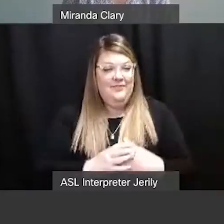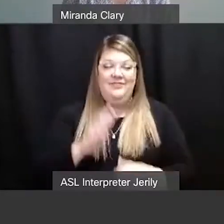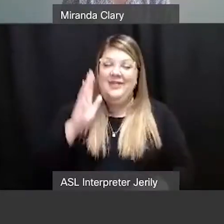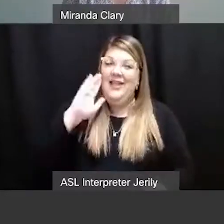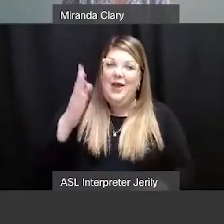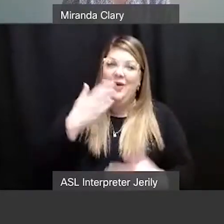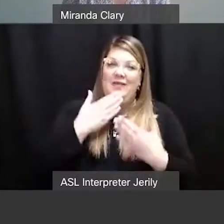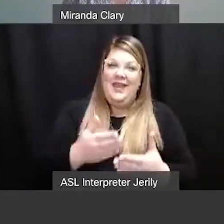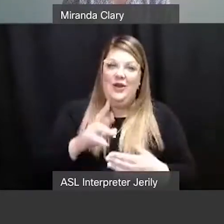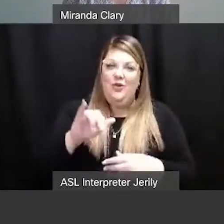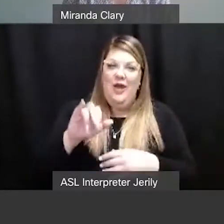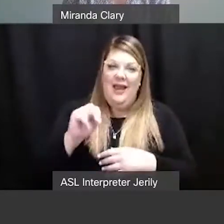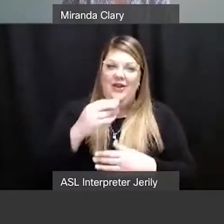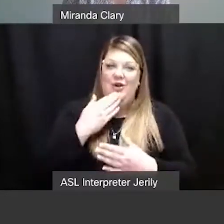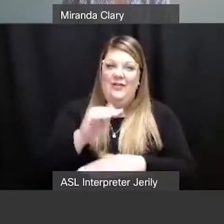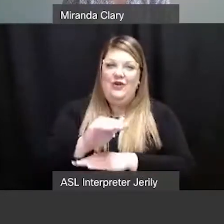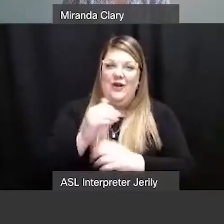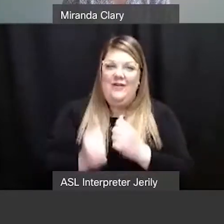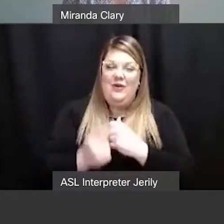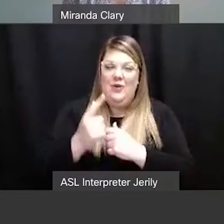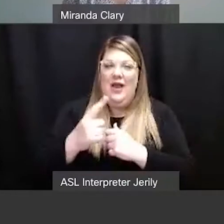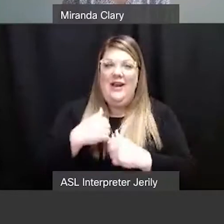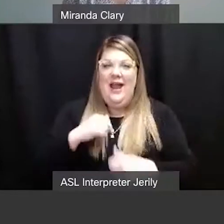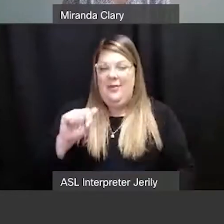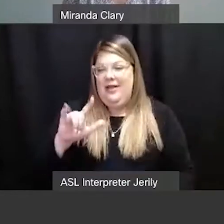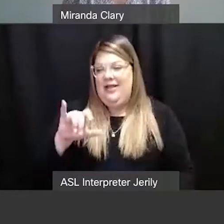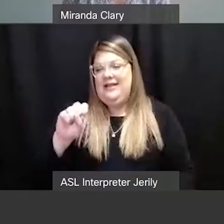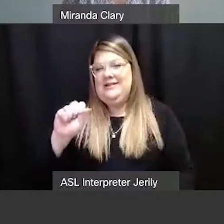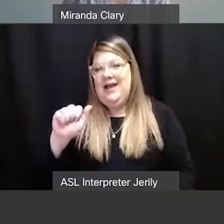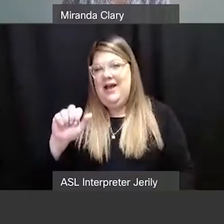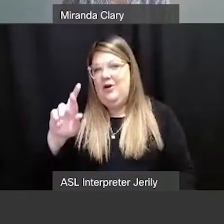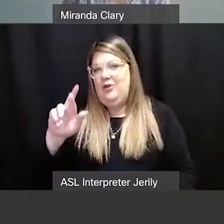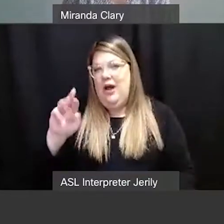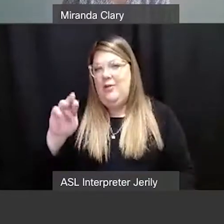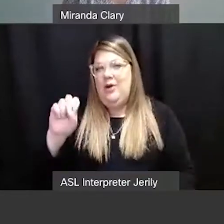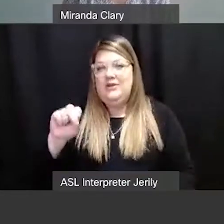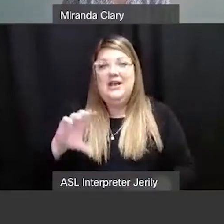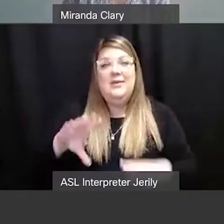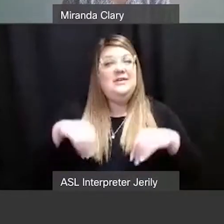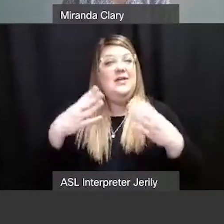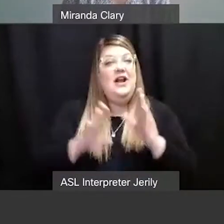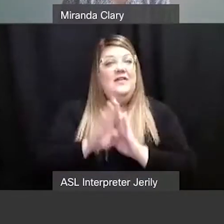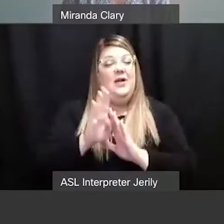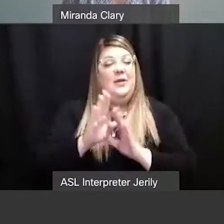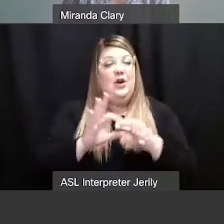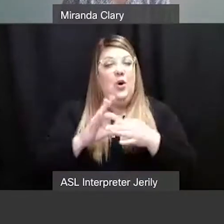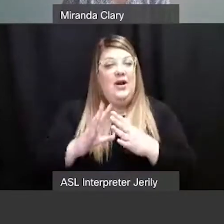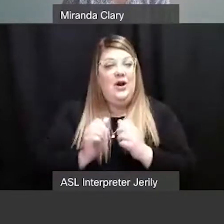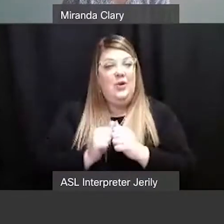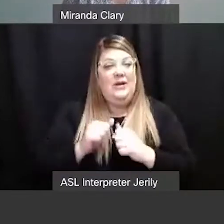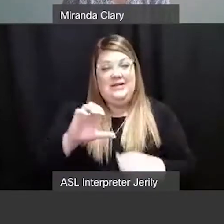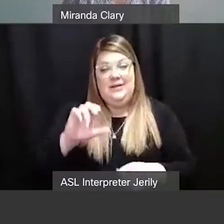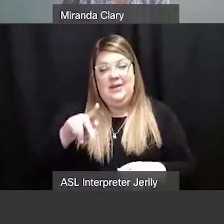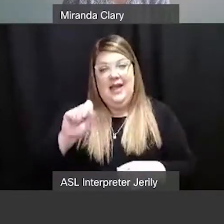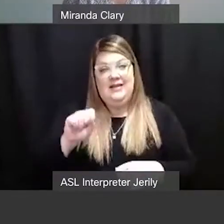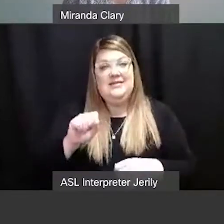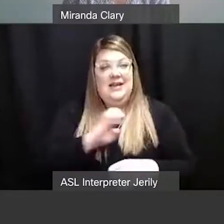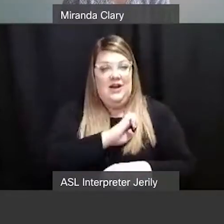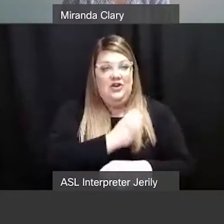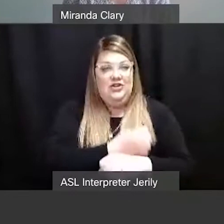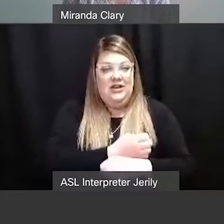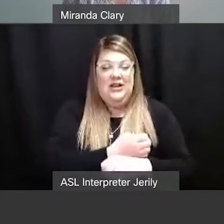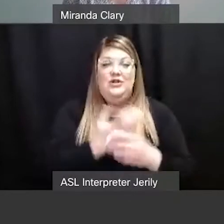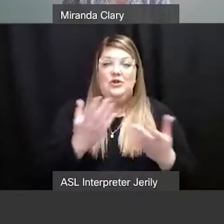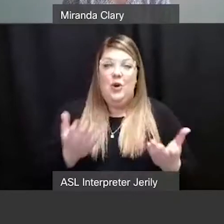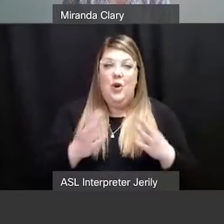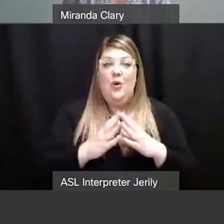Hi, thank you, Ryan. Good afternoon, everyone. I'm Alyssa Ramos, and I'm the Supplier Development Coordinator with CPS Energy.